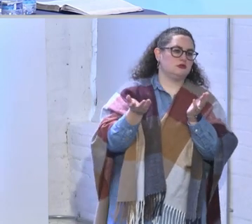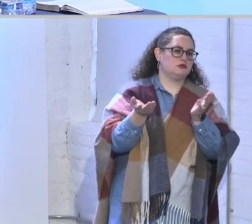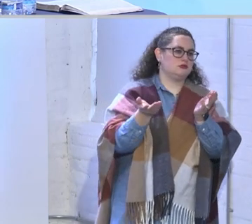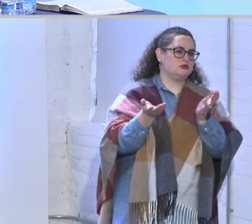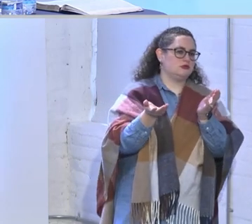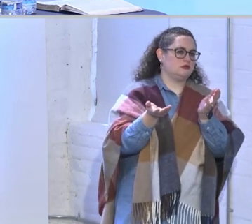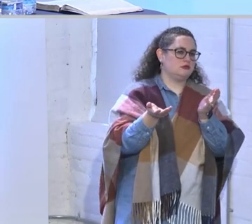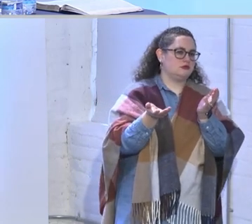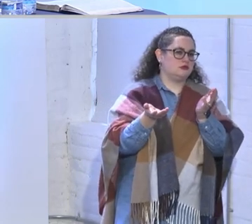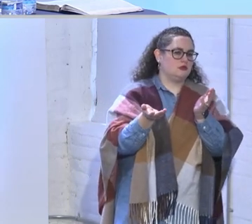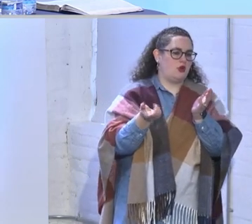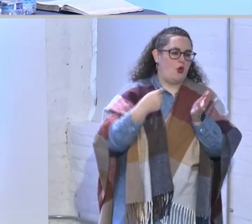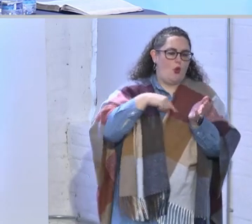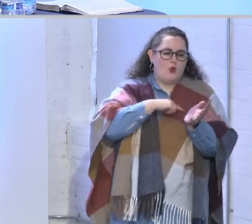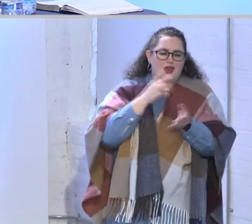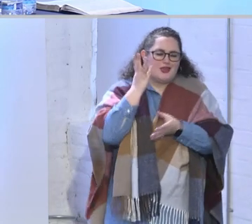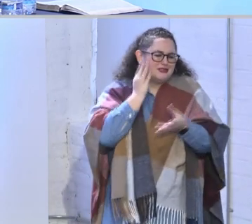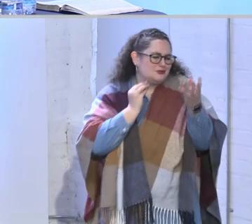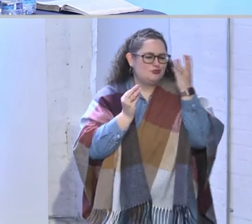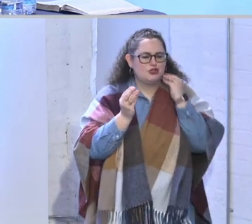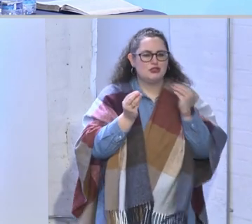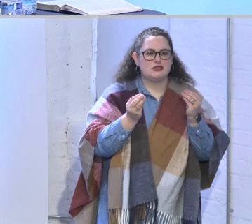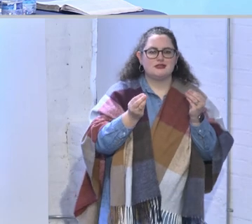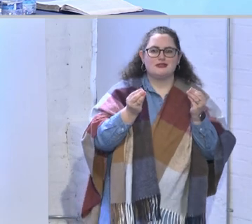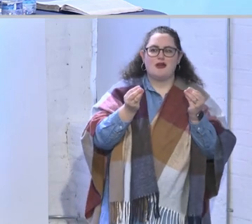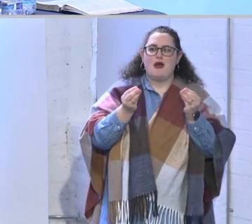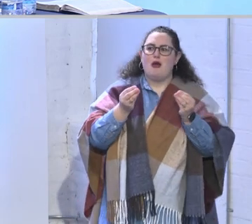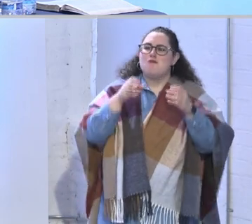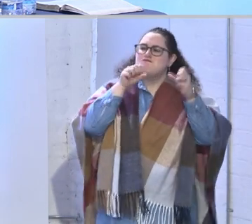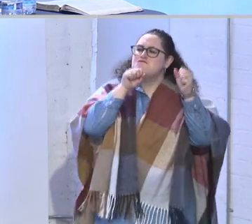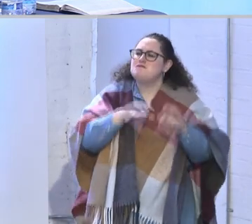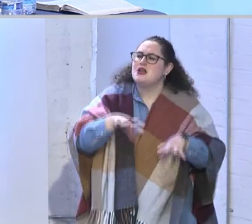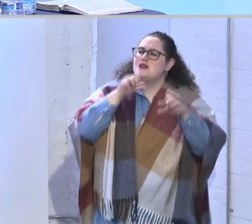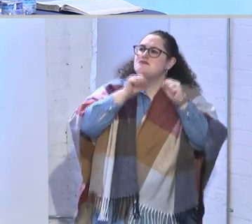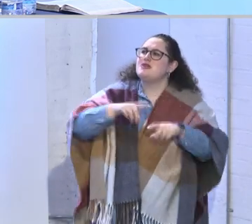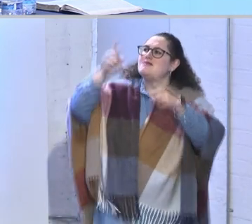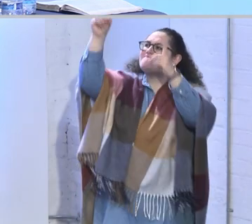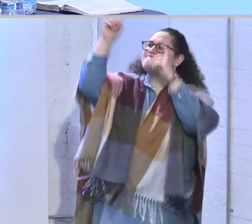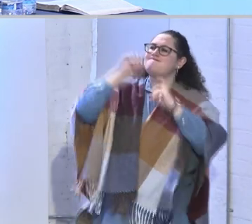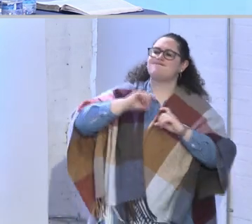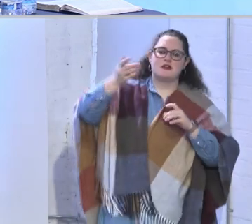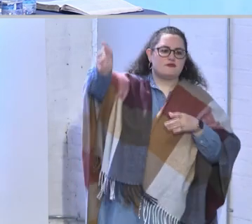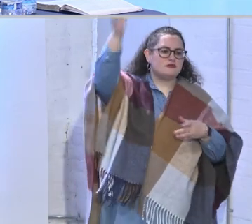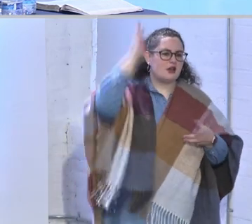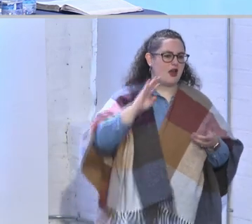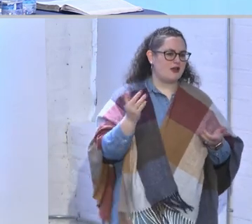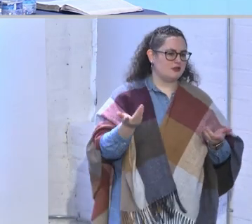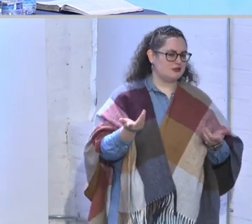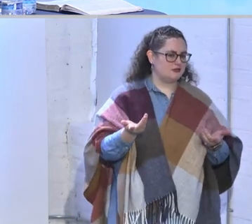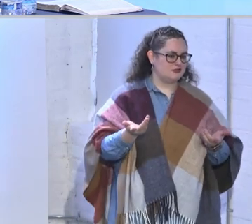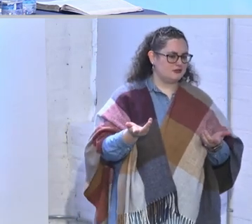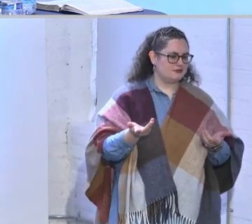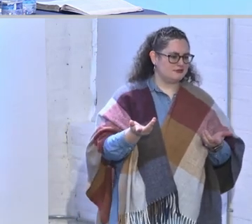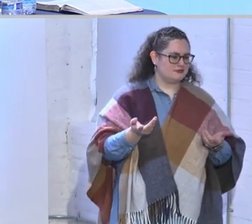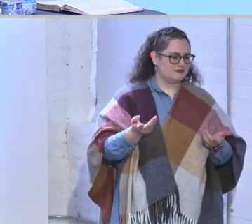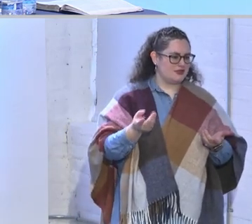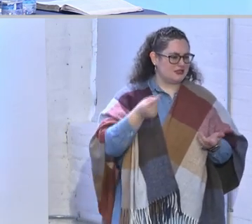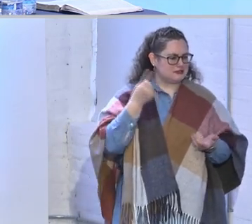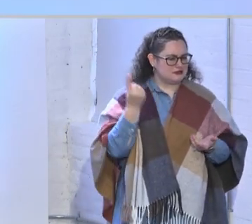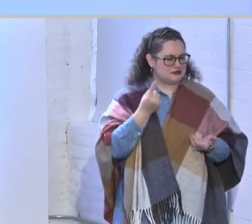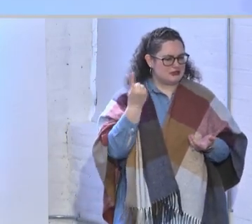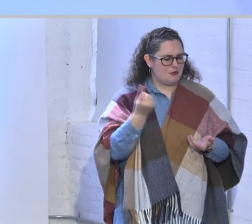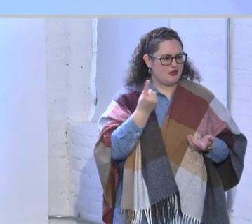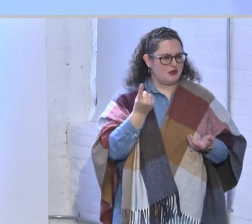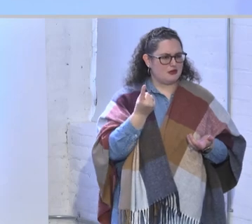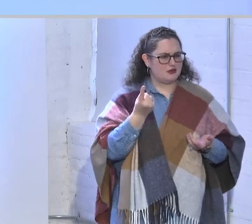to experience the blessing of God and the transformation he offers in Christ." And so there's something that I like